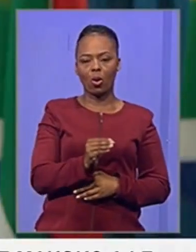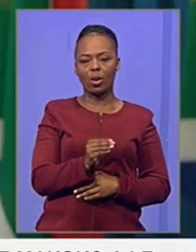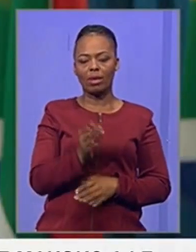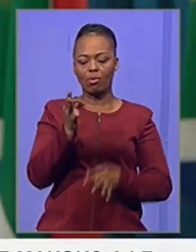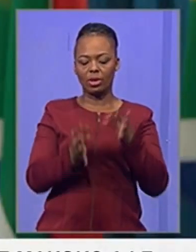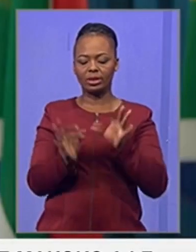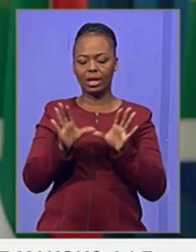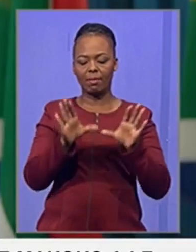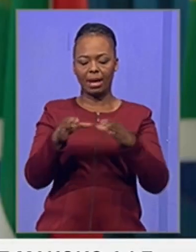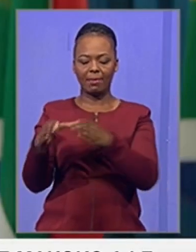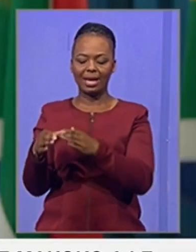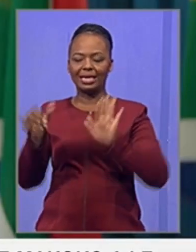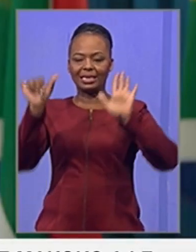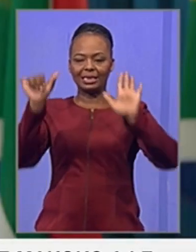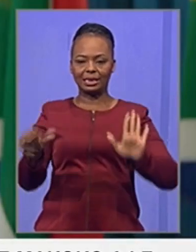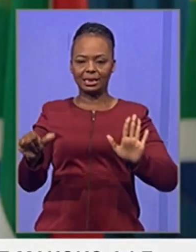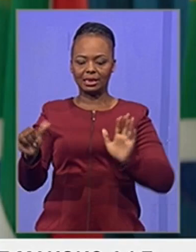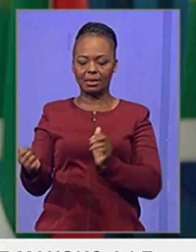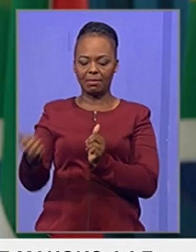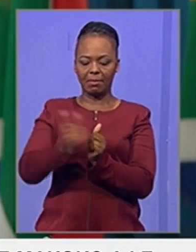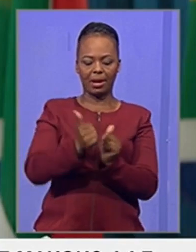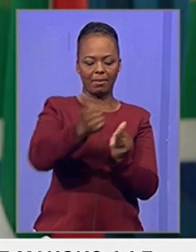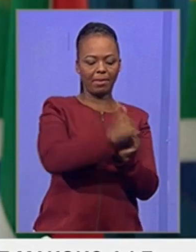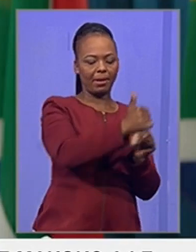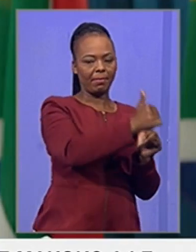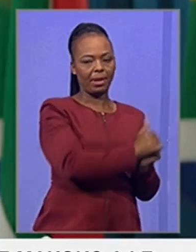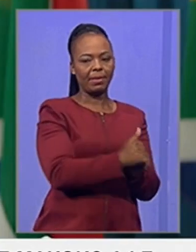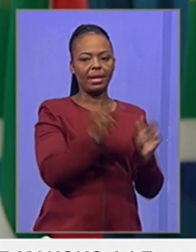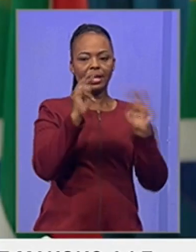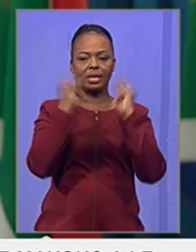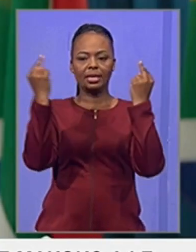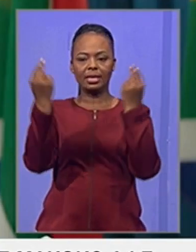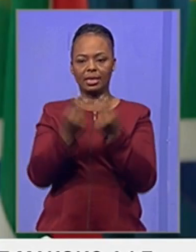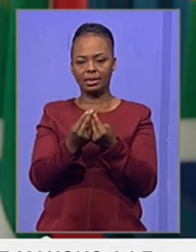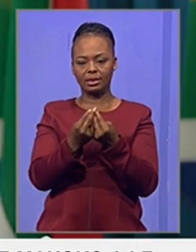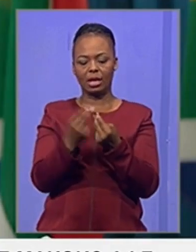to attend the National Convention for the Moonshot Pact.